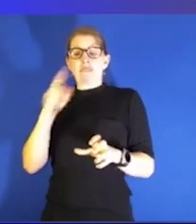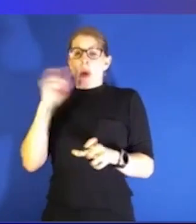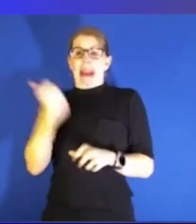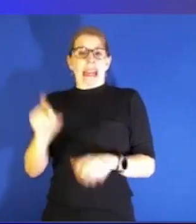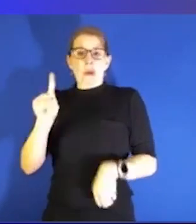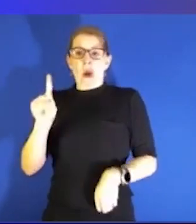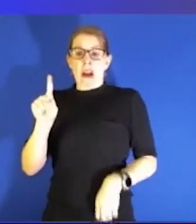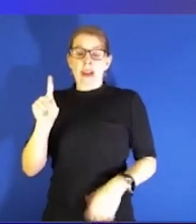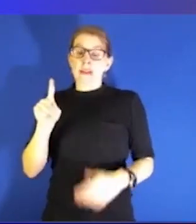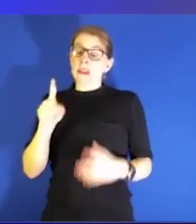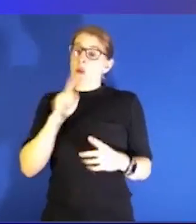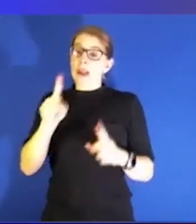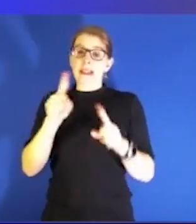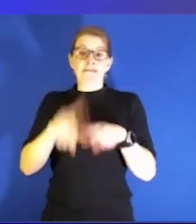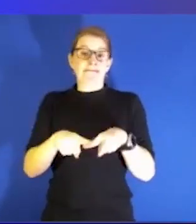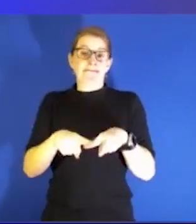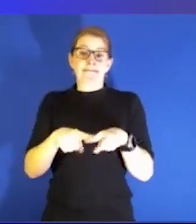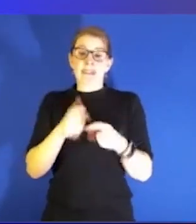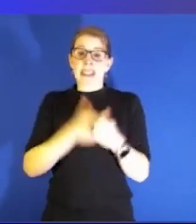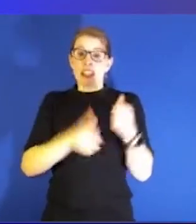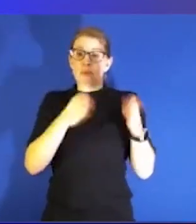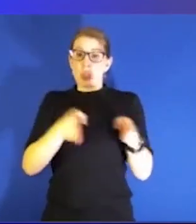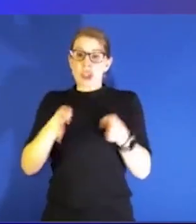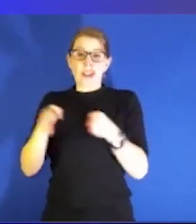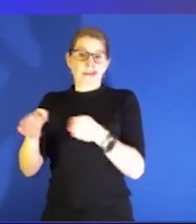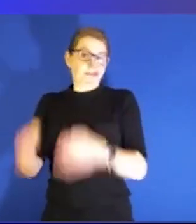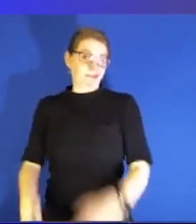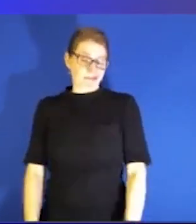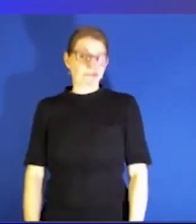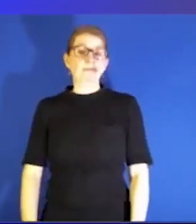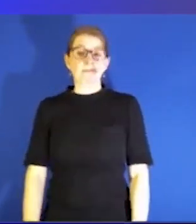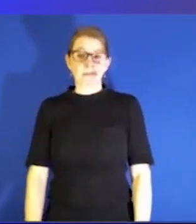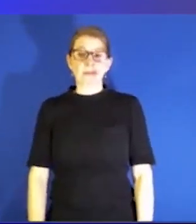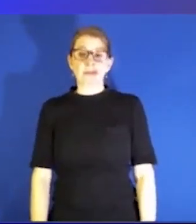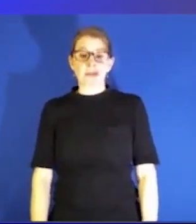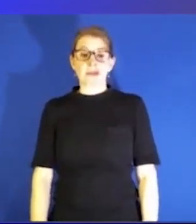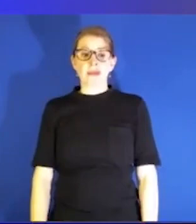to the grief is individual and personal. And